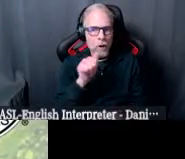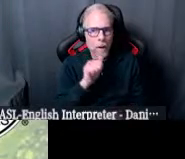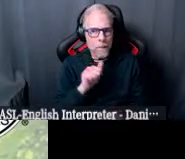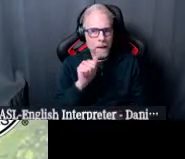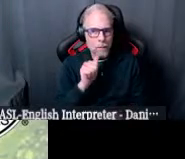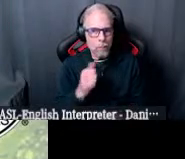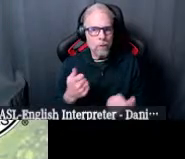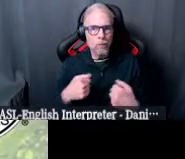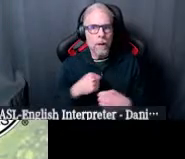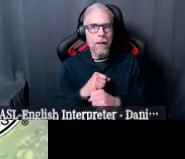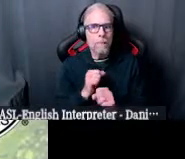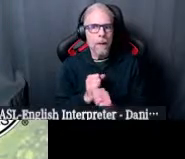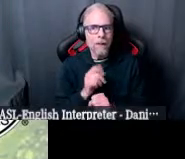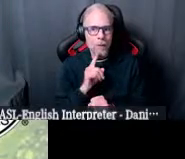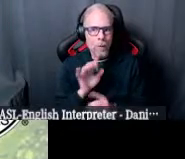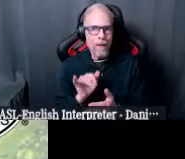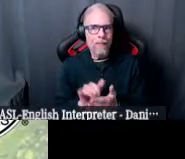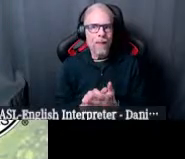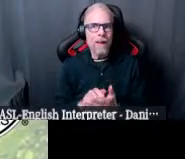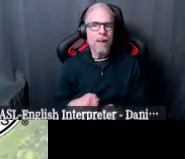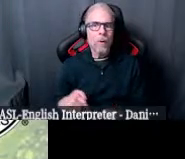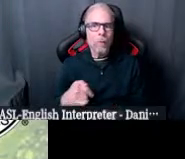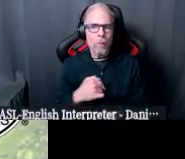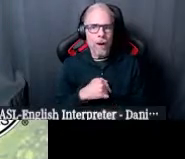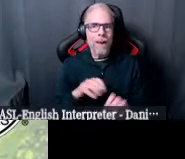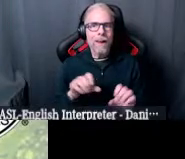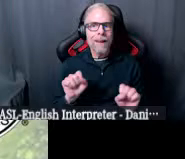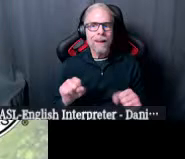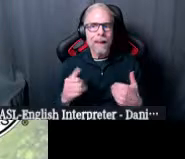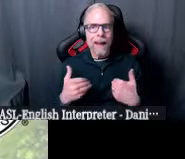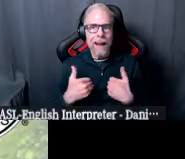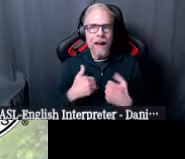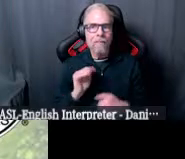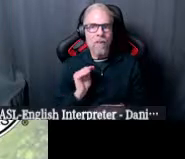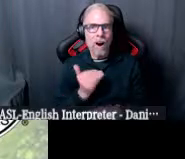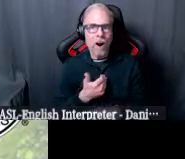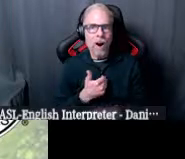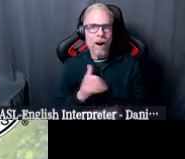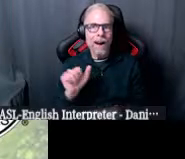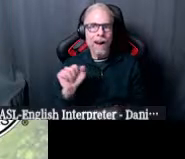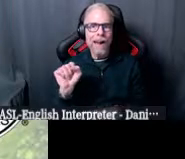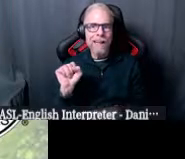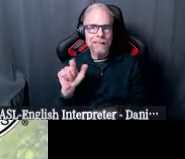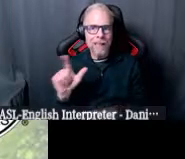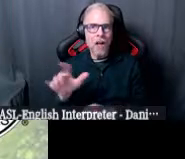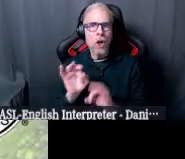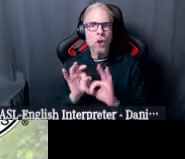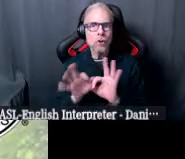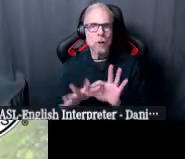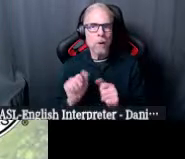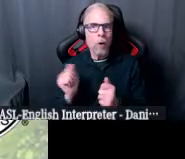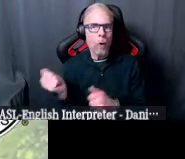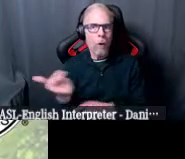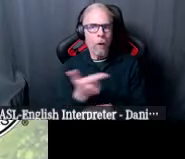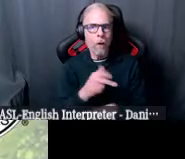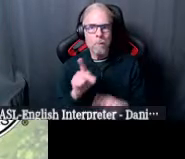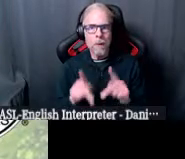sure that we can have our ASL interpreter be visible to everybody on the screen.